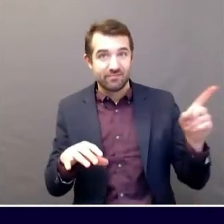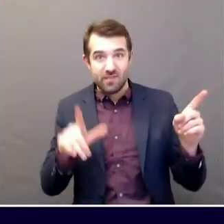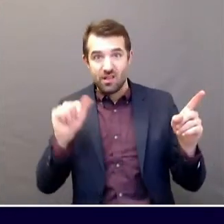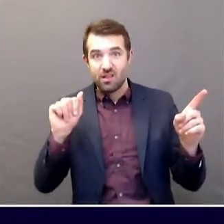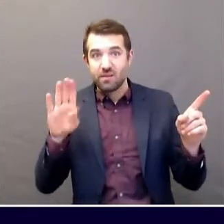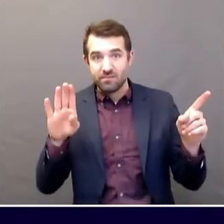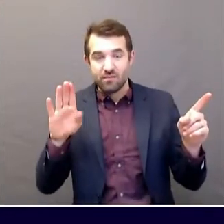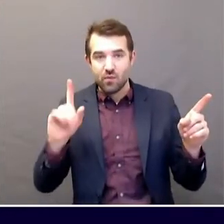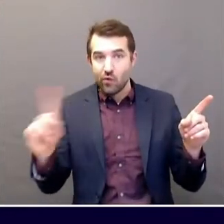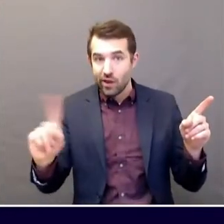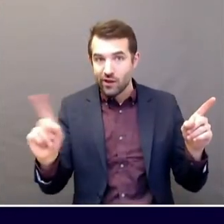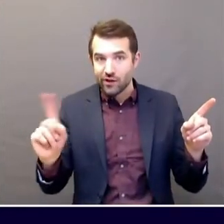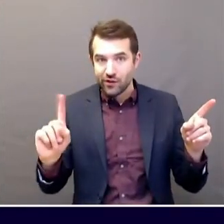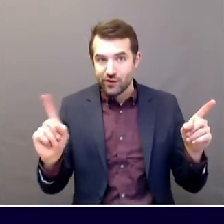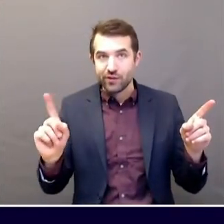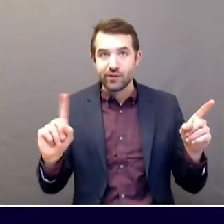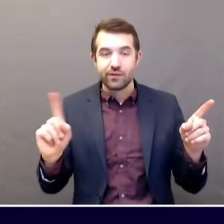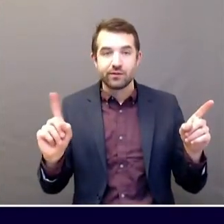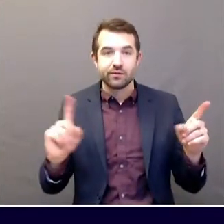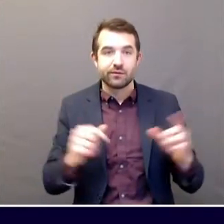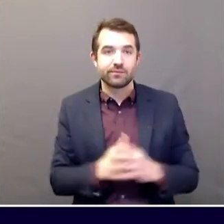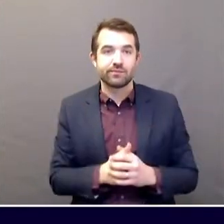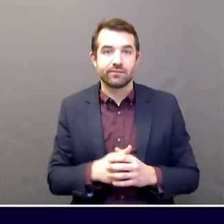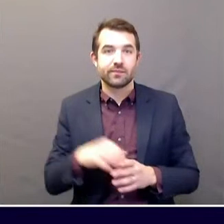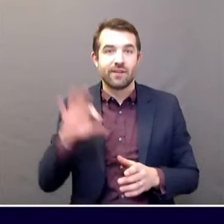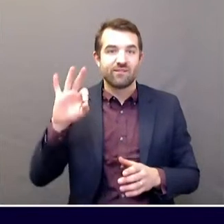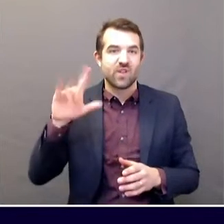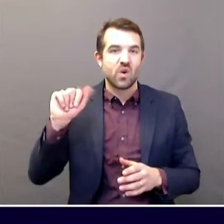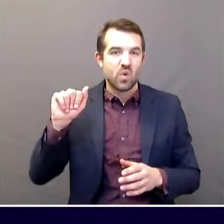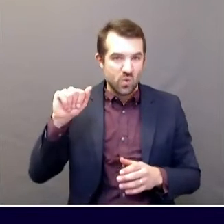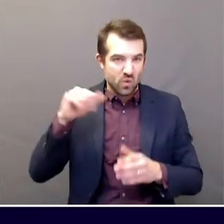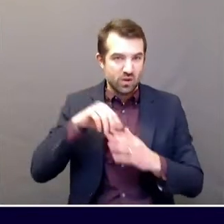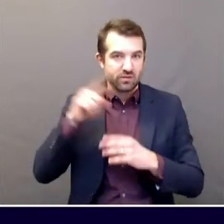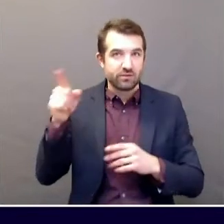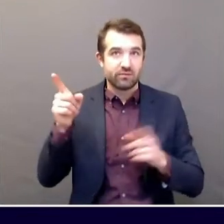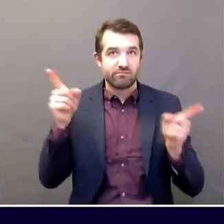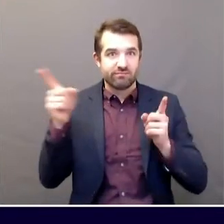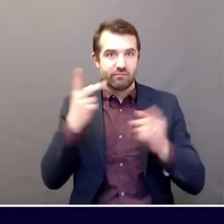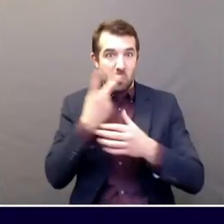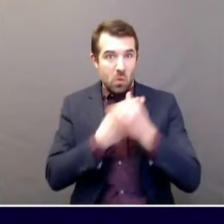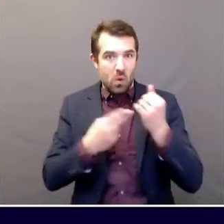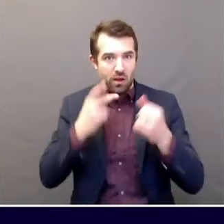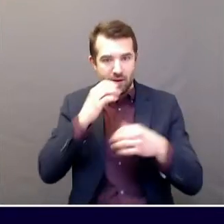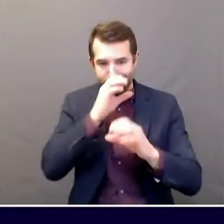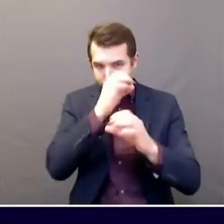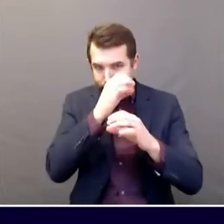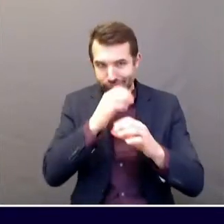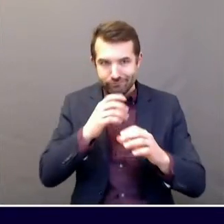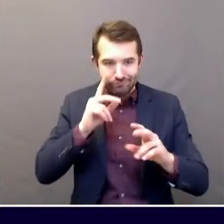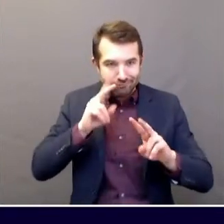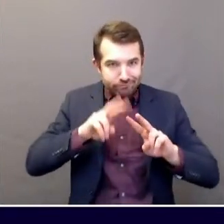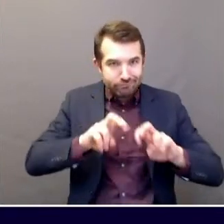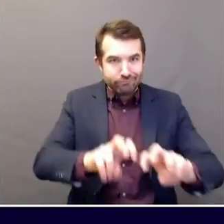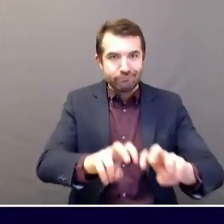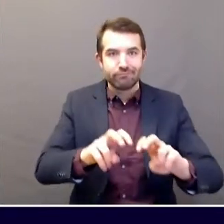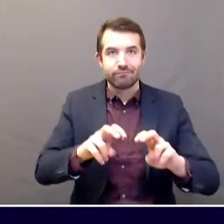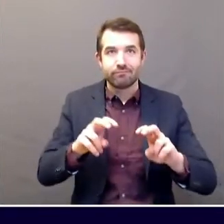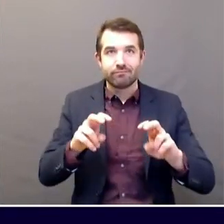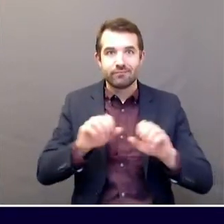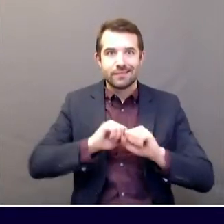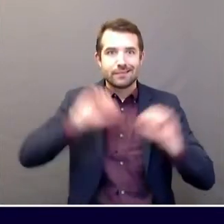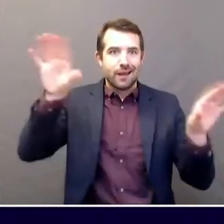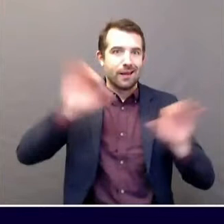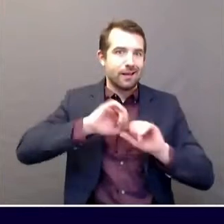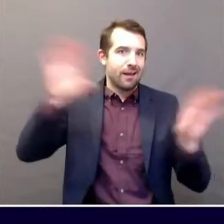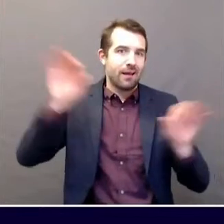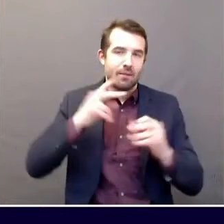capacity within our laboratory for more urgent samples that need to be tested rather than ones that can be sent in batches to